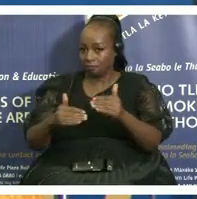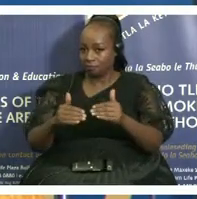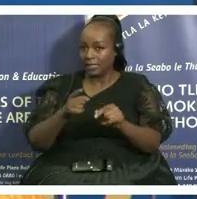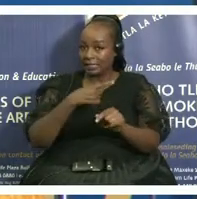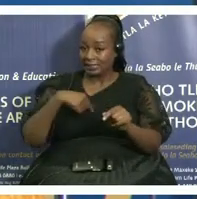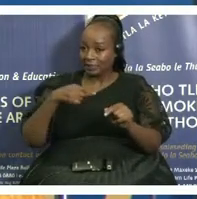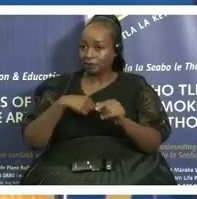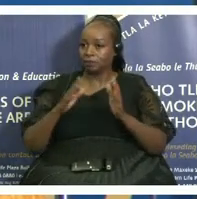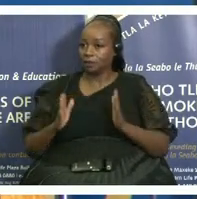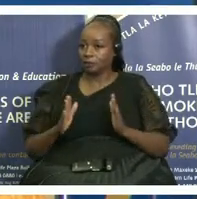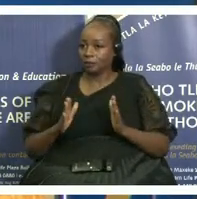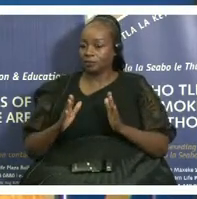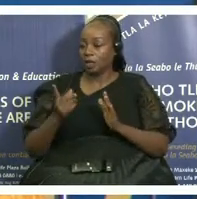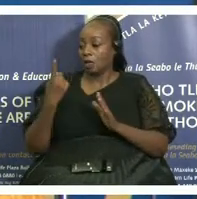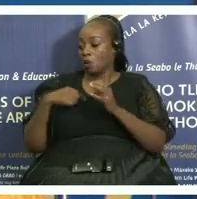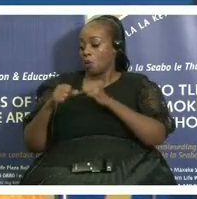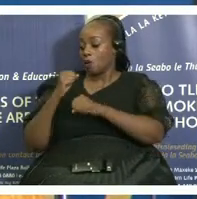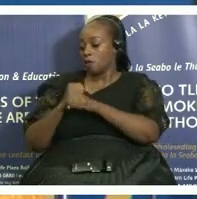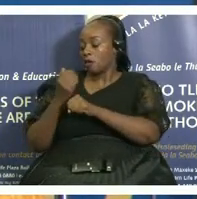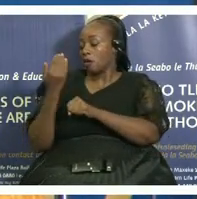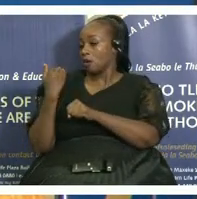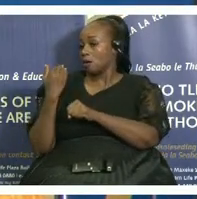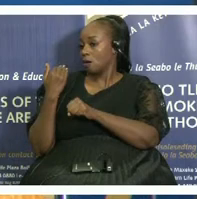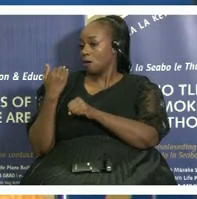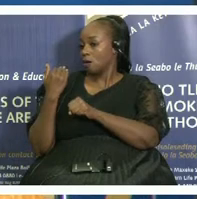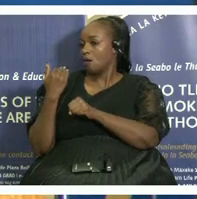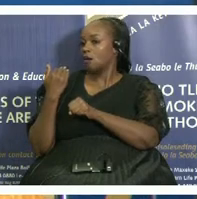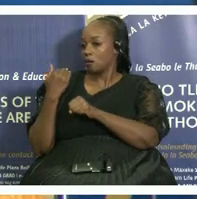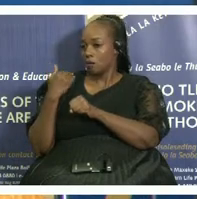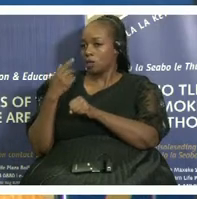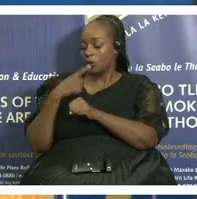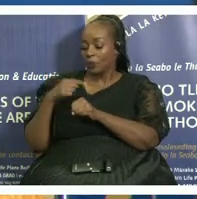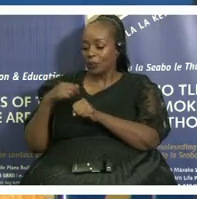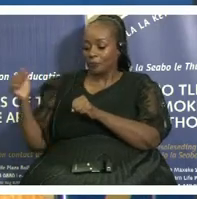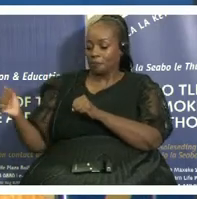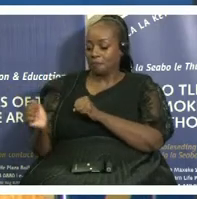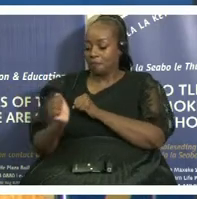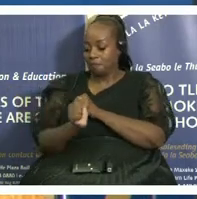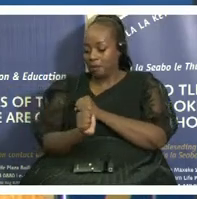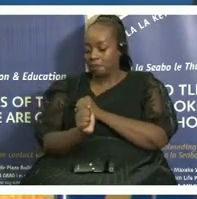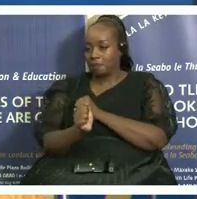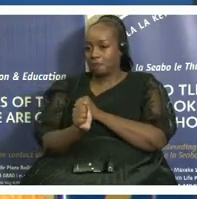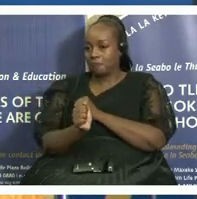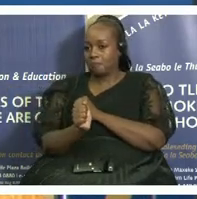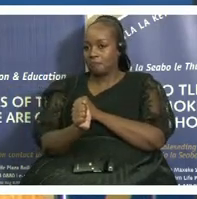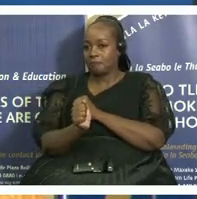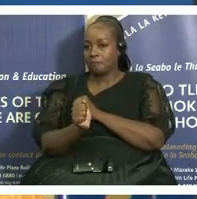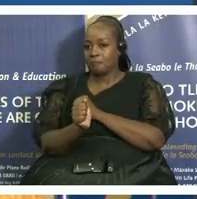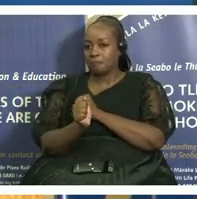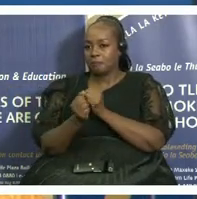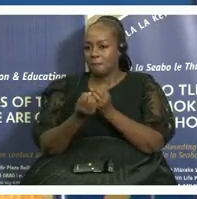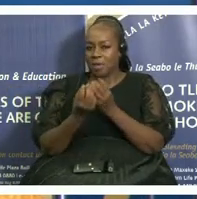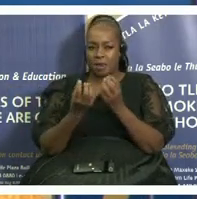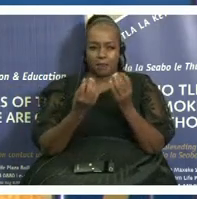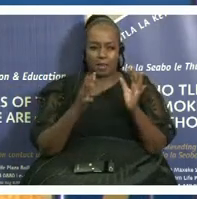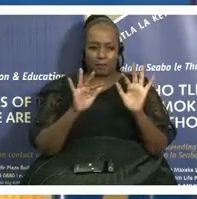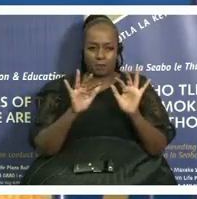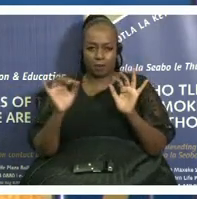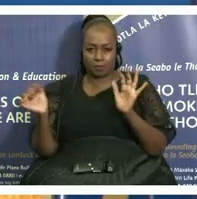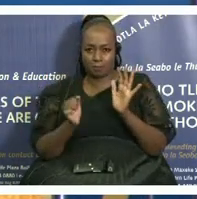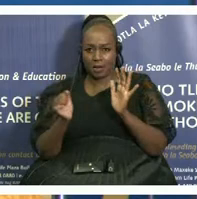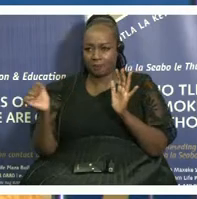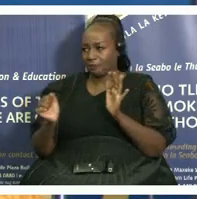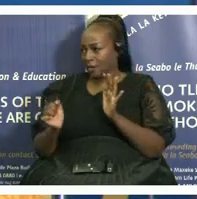our capacity with various clinical appointments, including 22 medical officers, 500